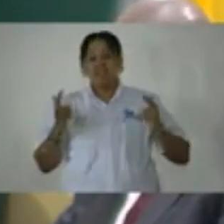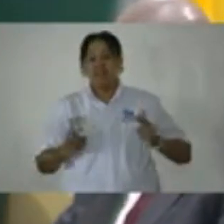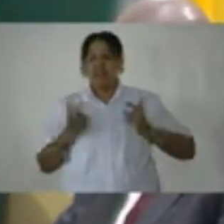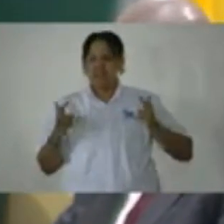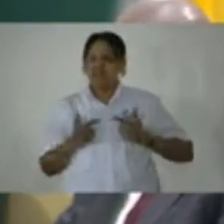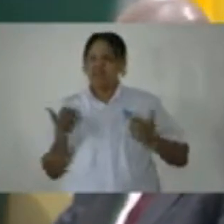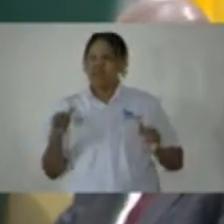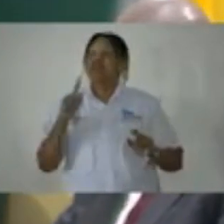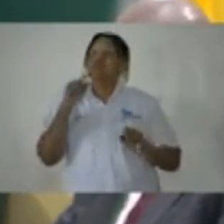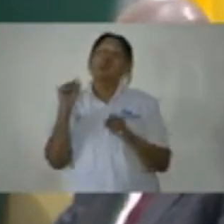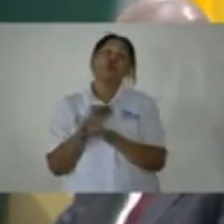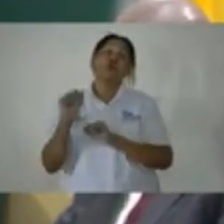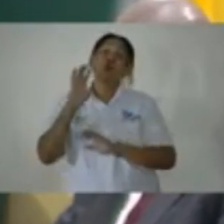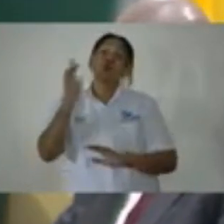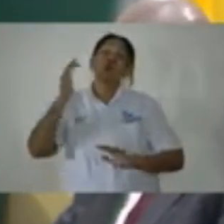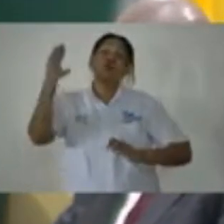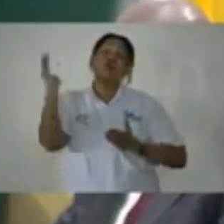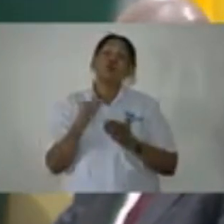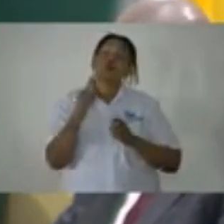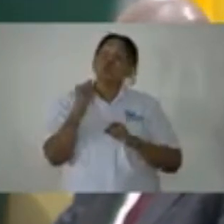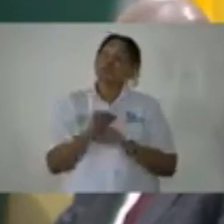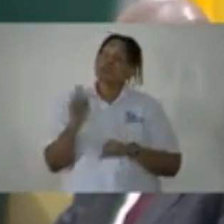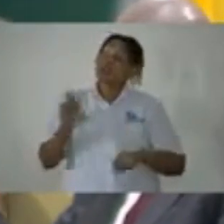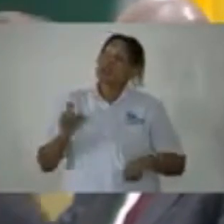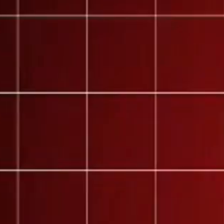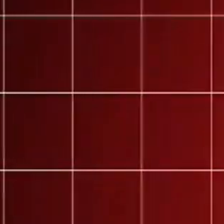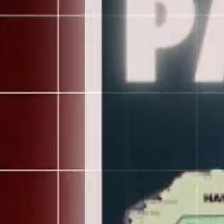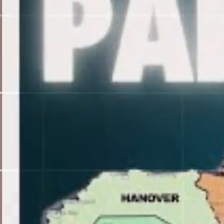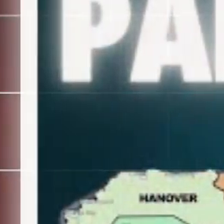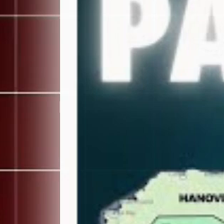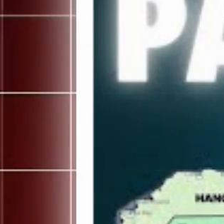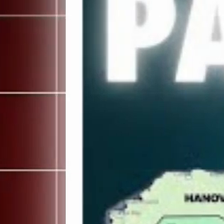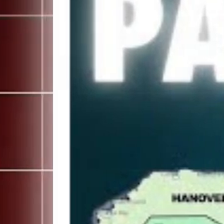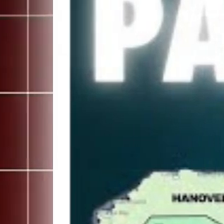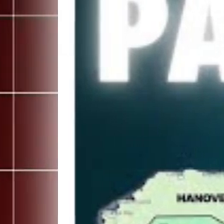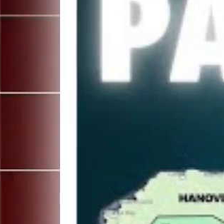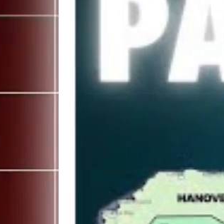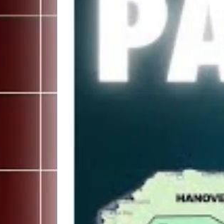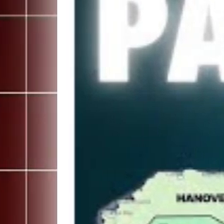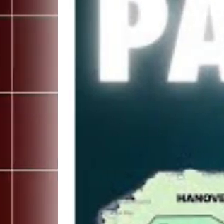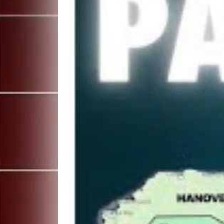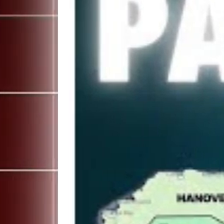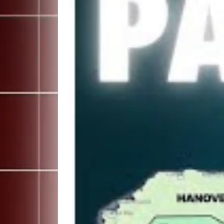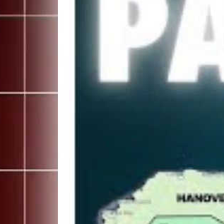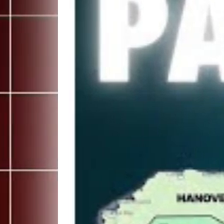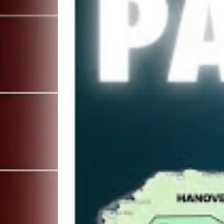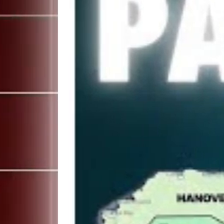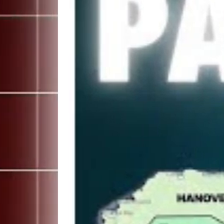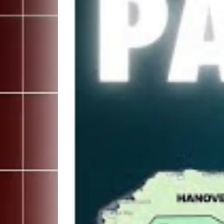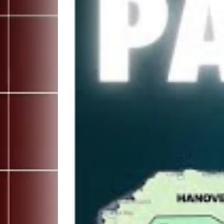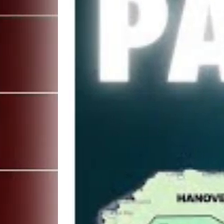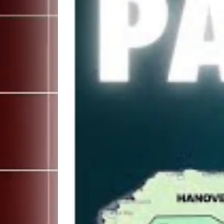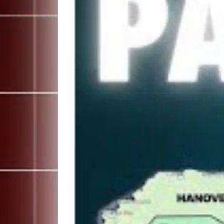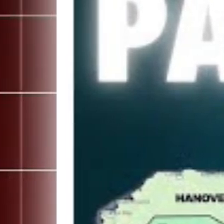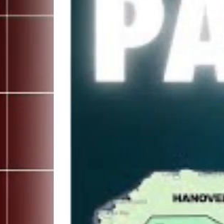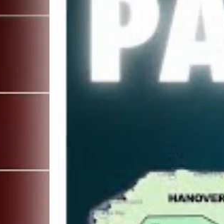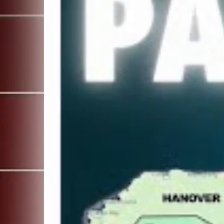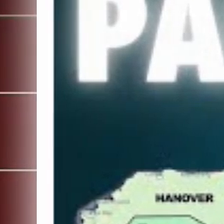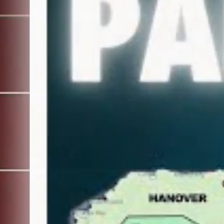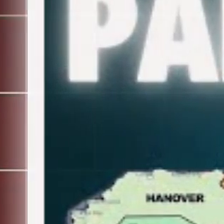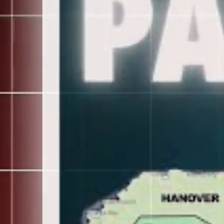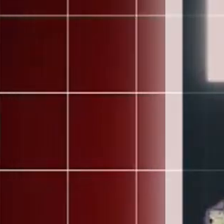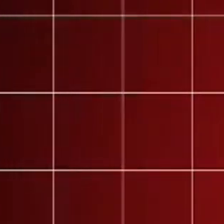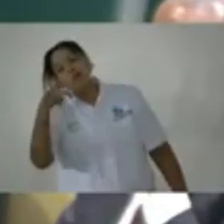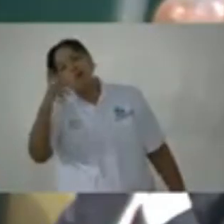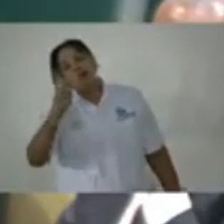and certainly is going to reduce the need for our pensioners to travel to parish or out of parish or to the